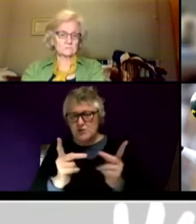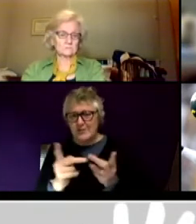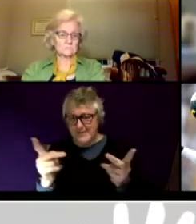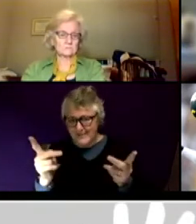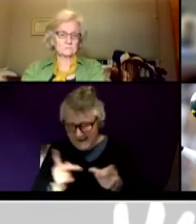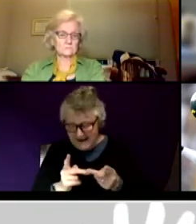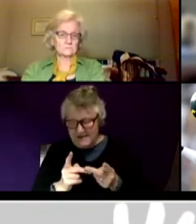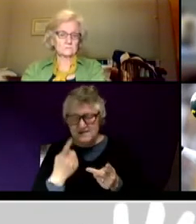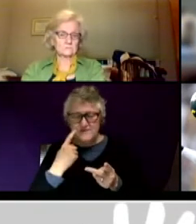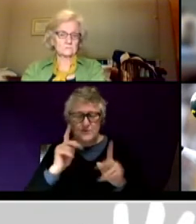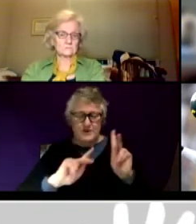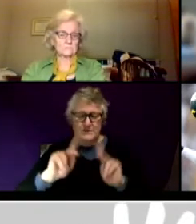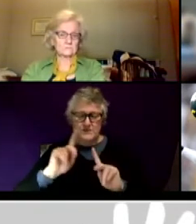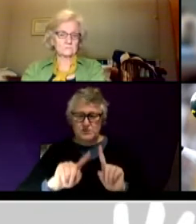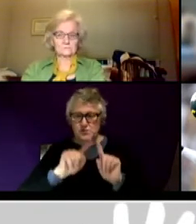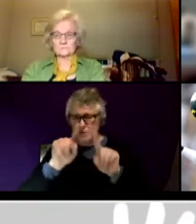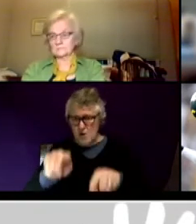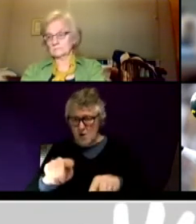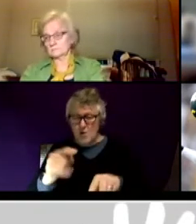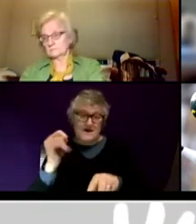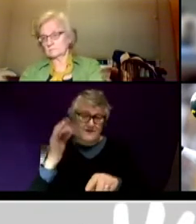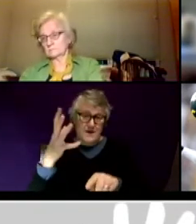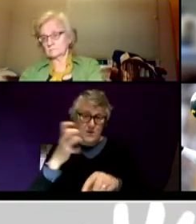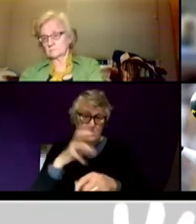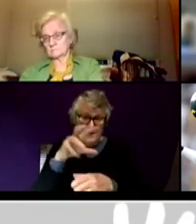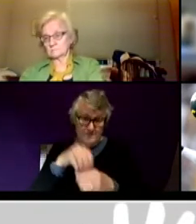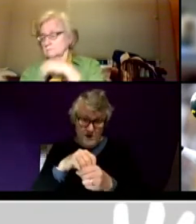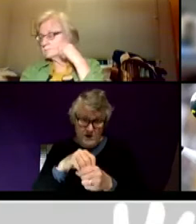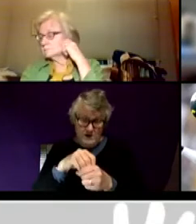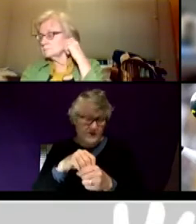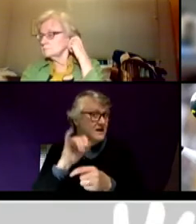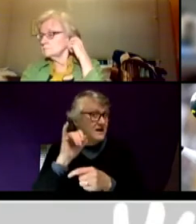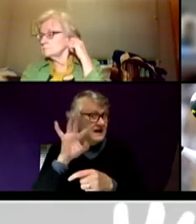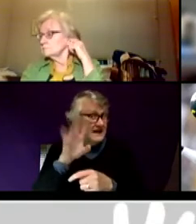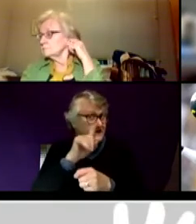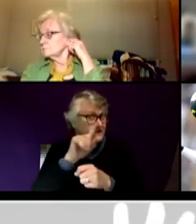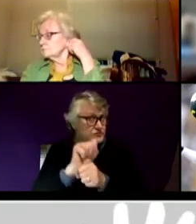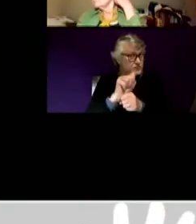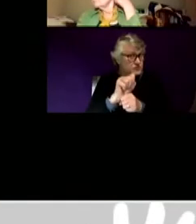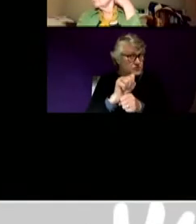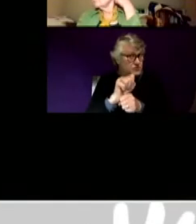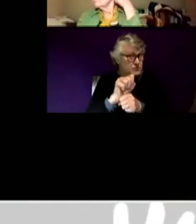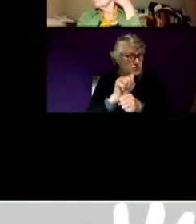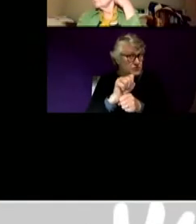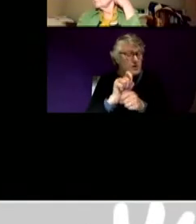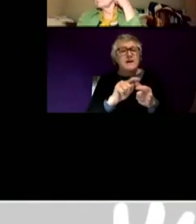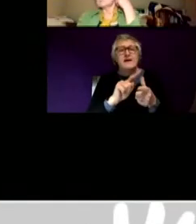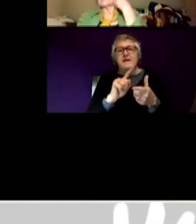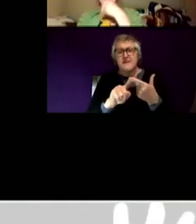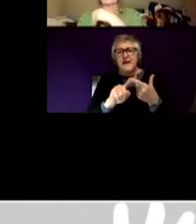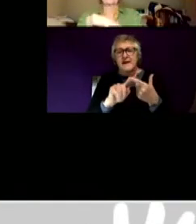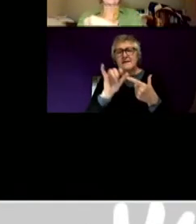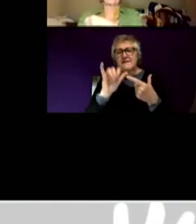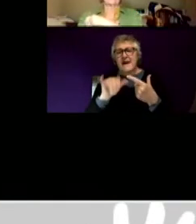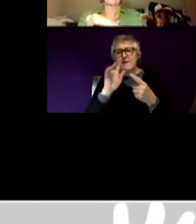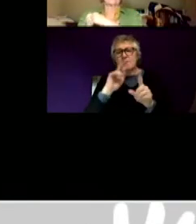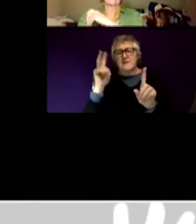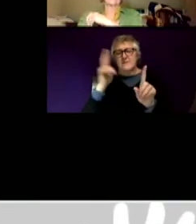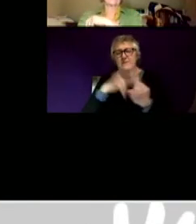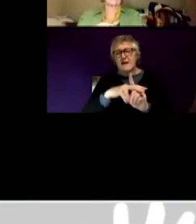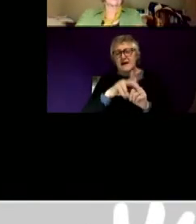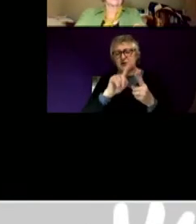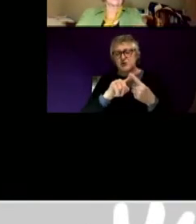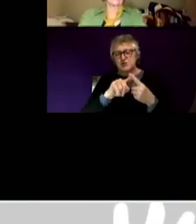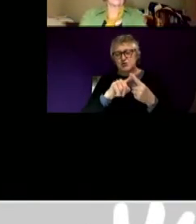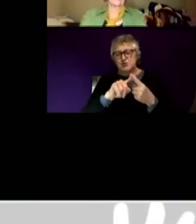that's true, then that applies to, that will apply to this body-worn